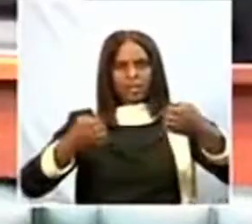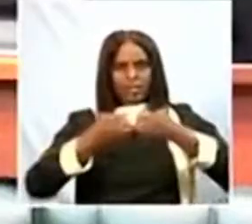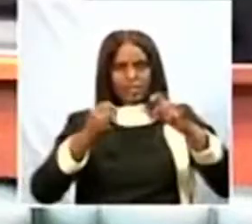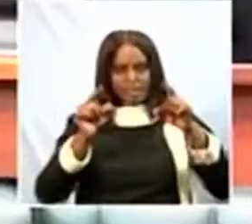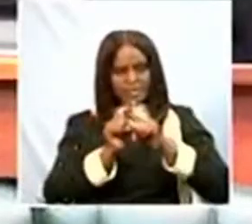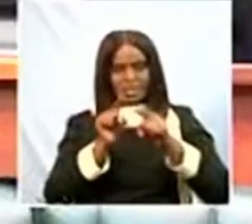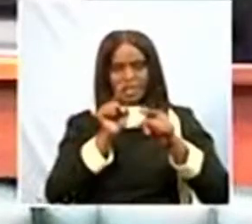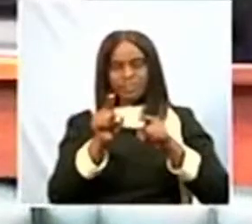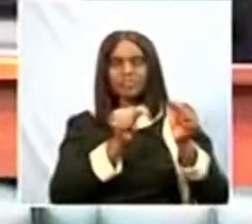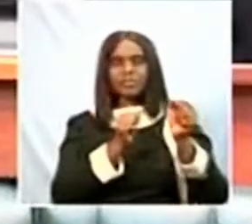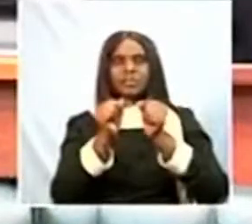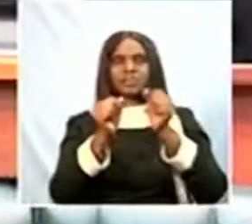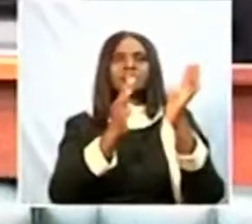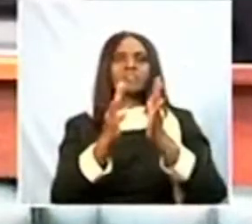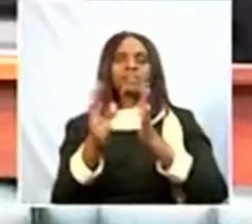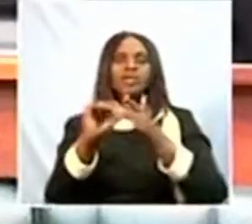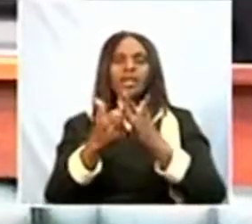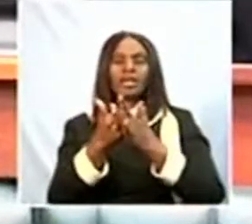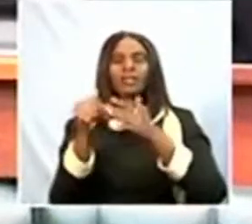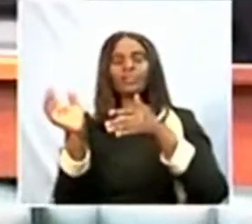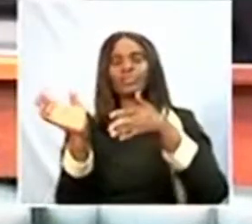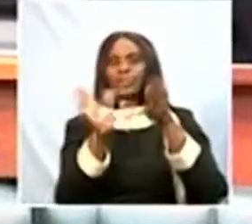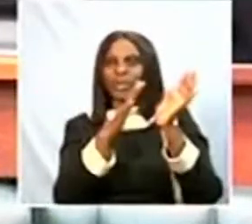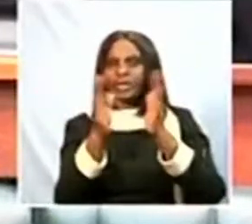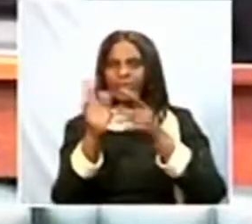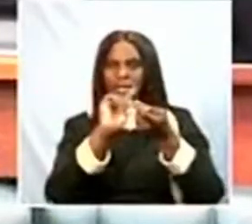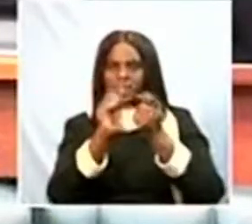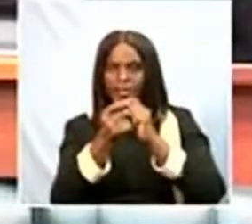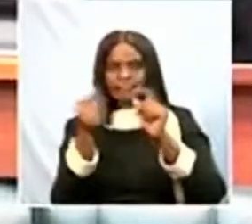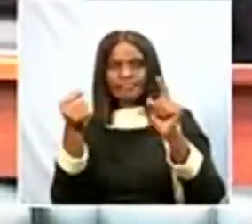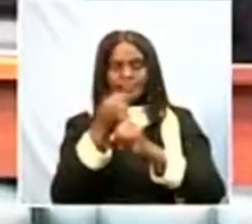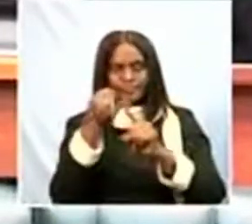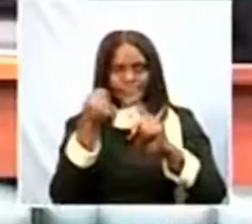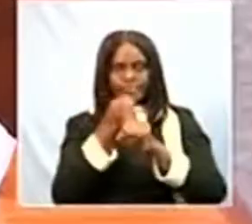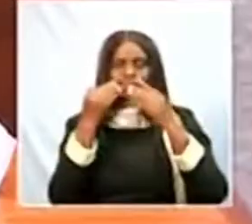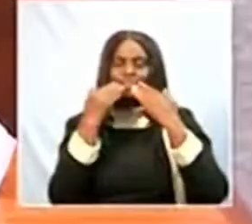a strategic measure to fight climate change. I thank you.